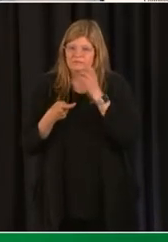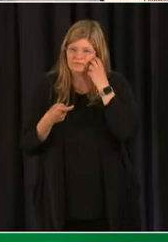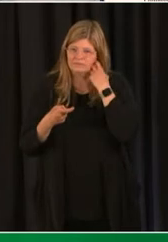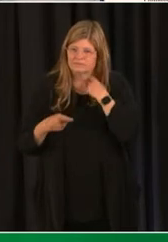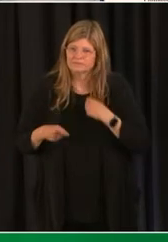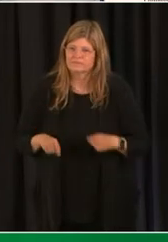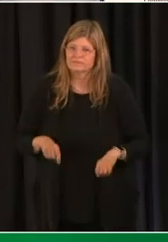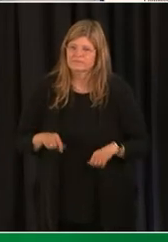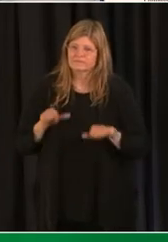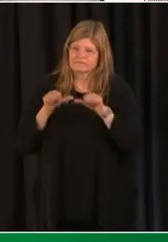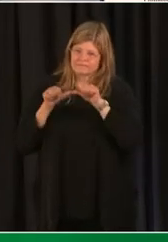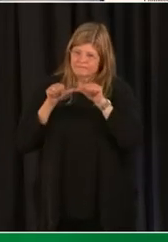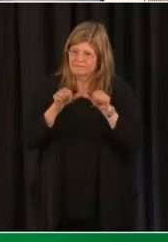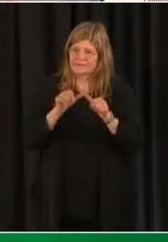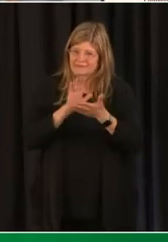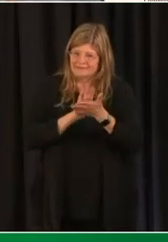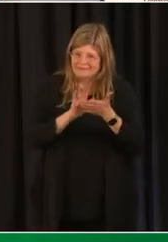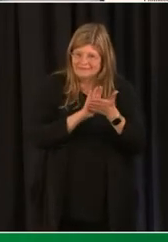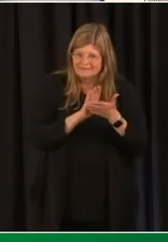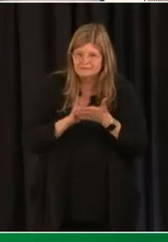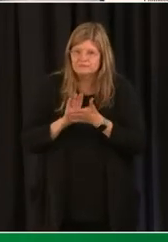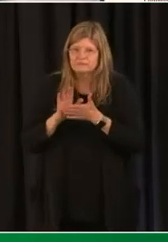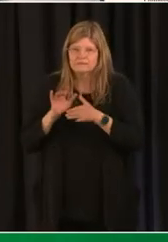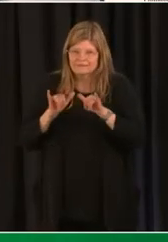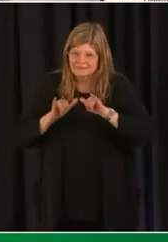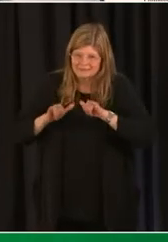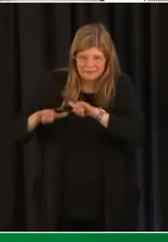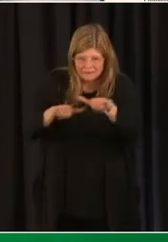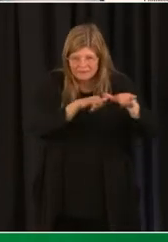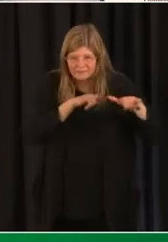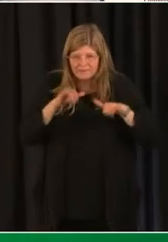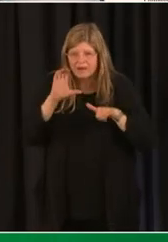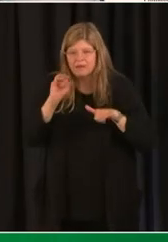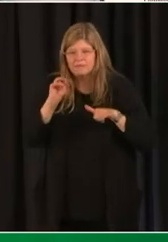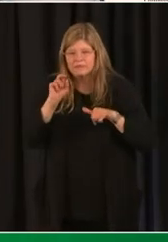of buildings to prevent the spread of the